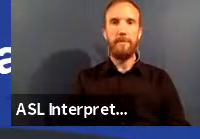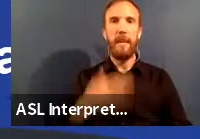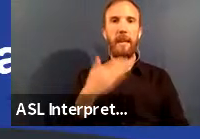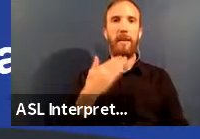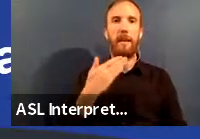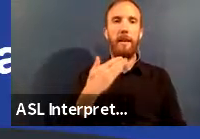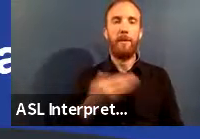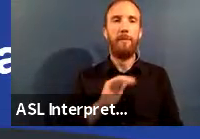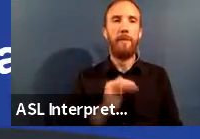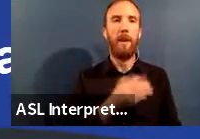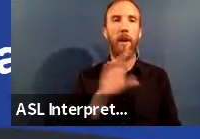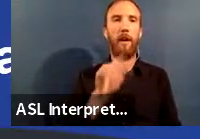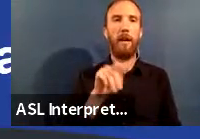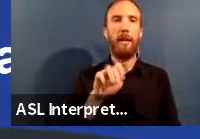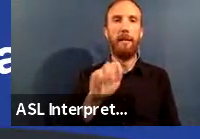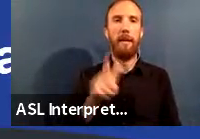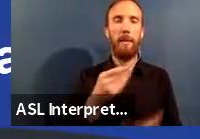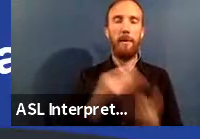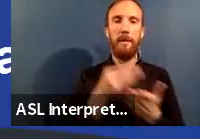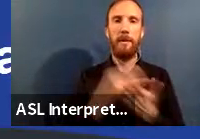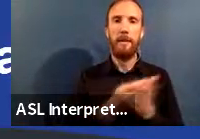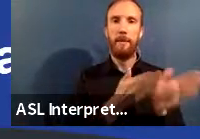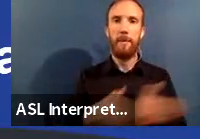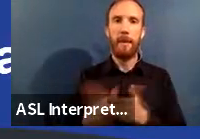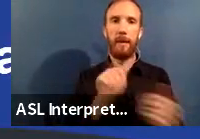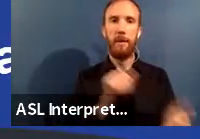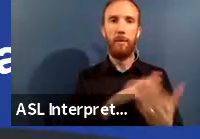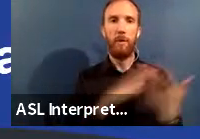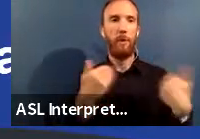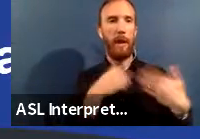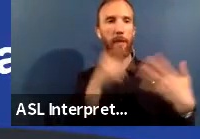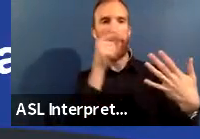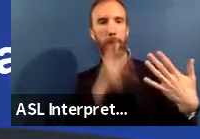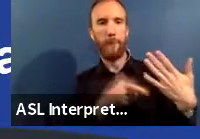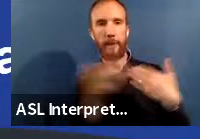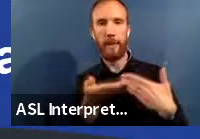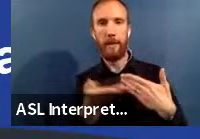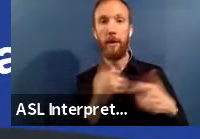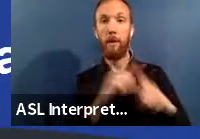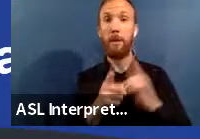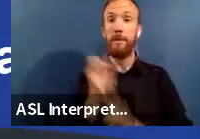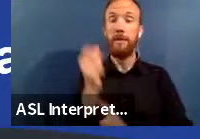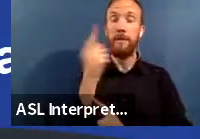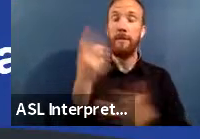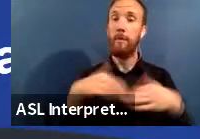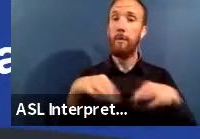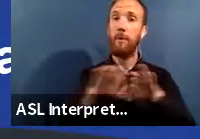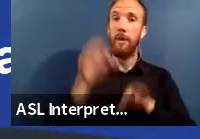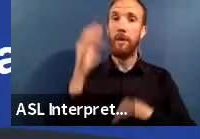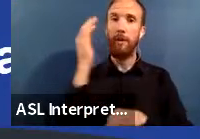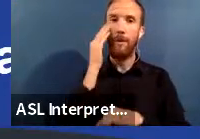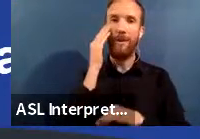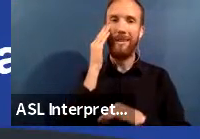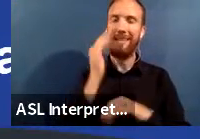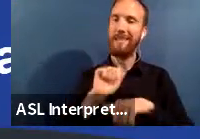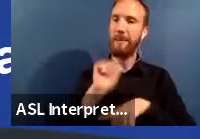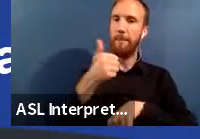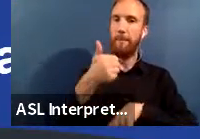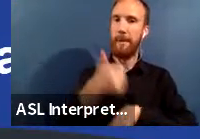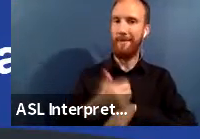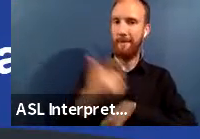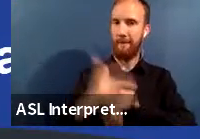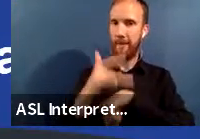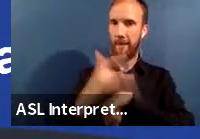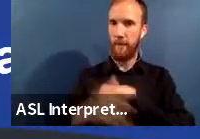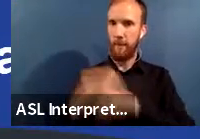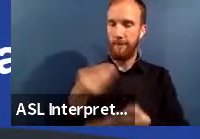Our capital planning approach is outlined here, but it's important to note that the annual capital plan is based on available funding. As you saw in an